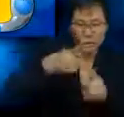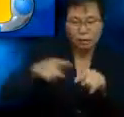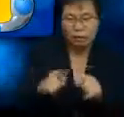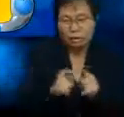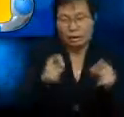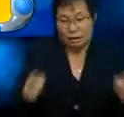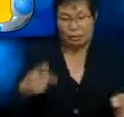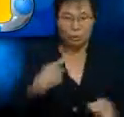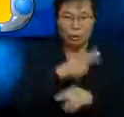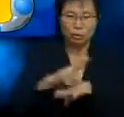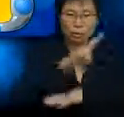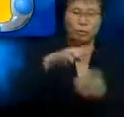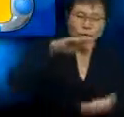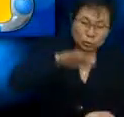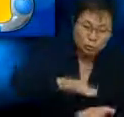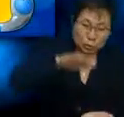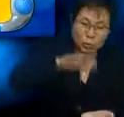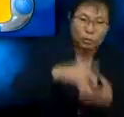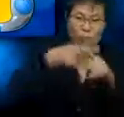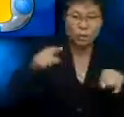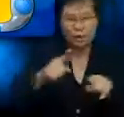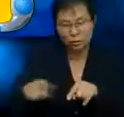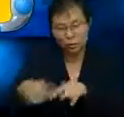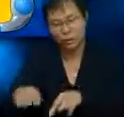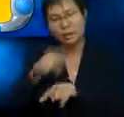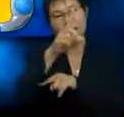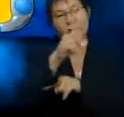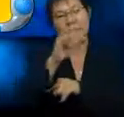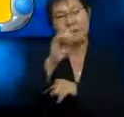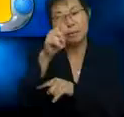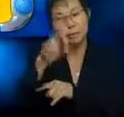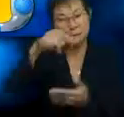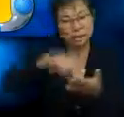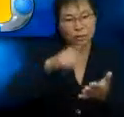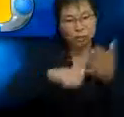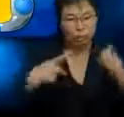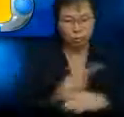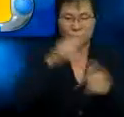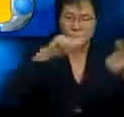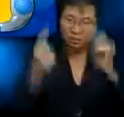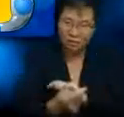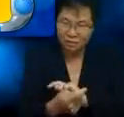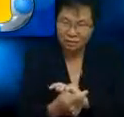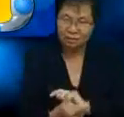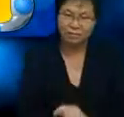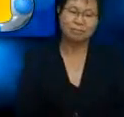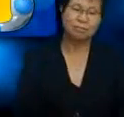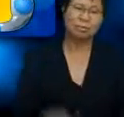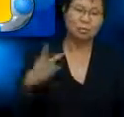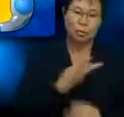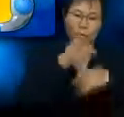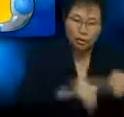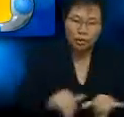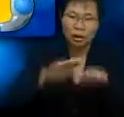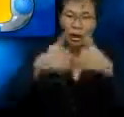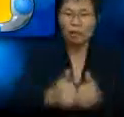We also use springs with different diameters. This is what we change. We measure